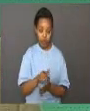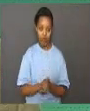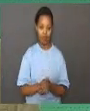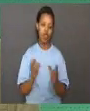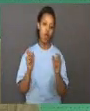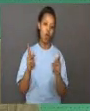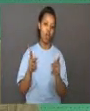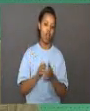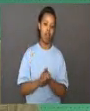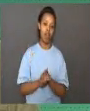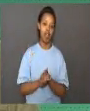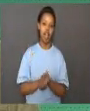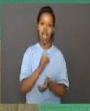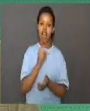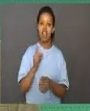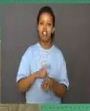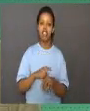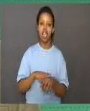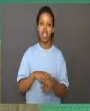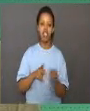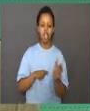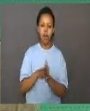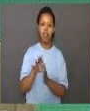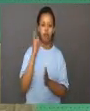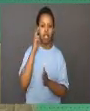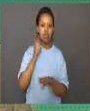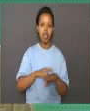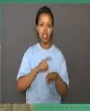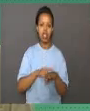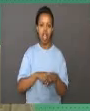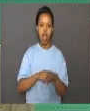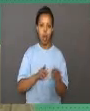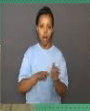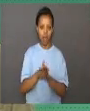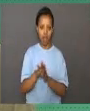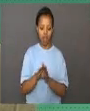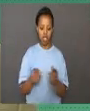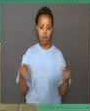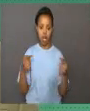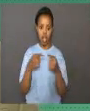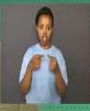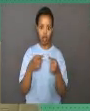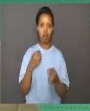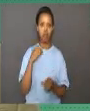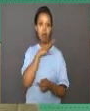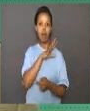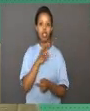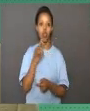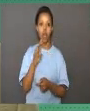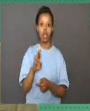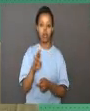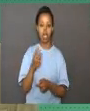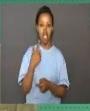Often, when we think of bacteria, we associate them as contaminants